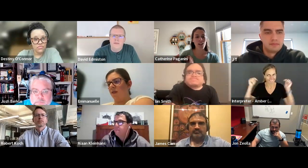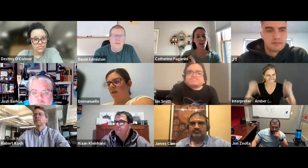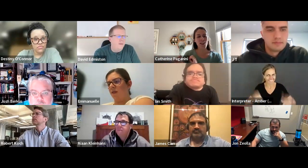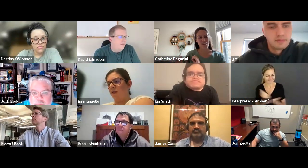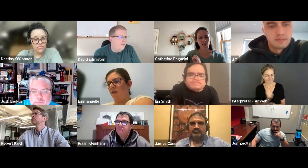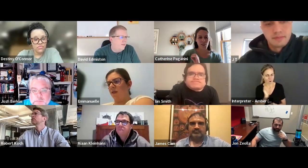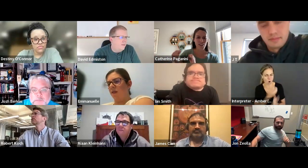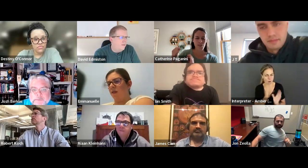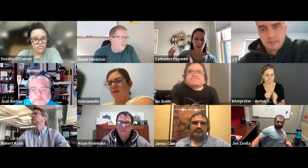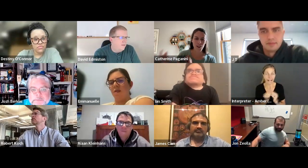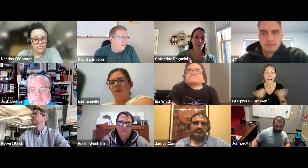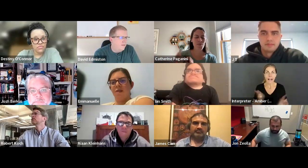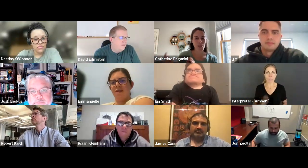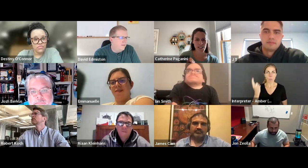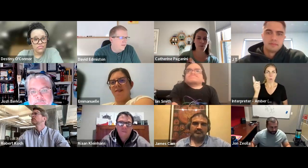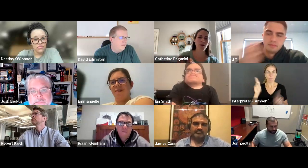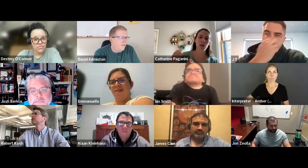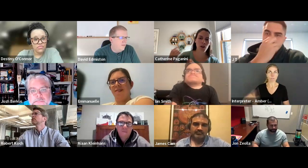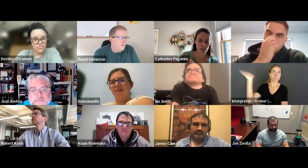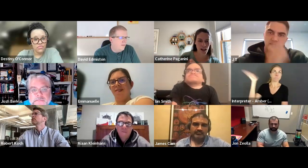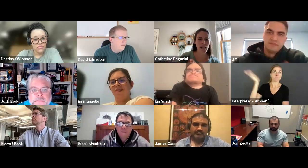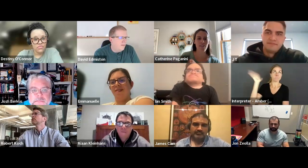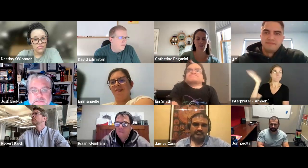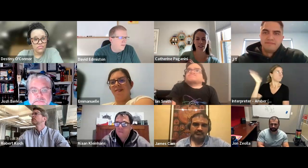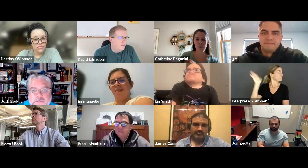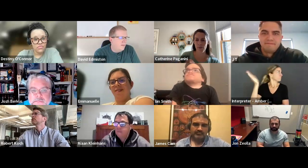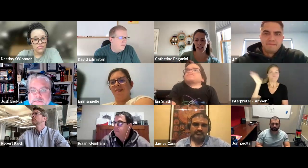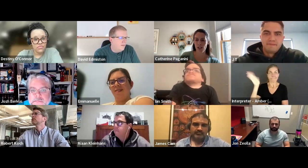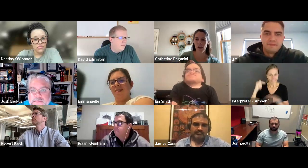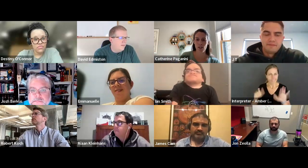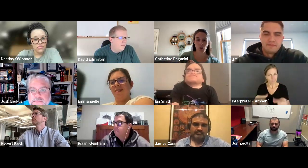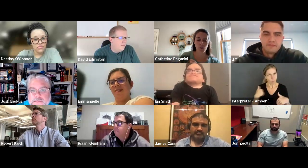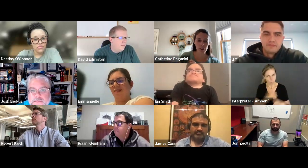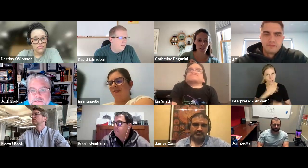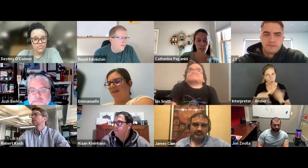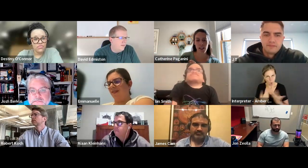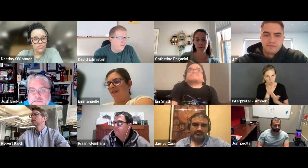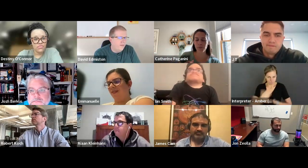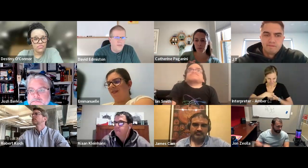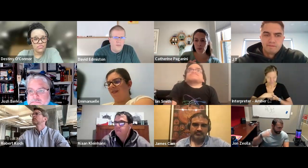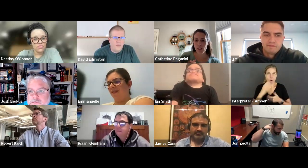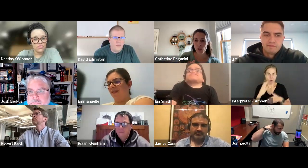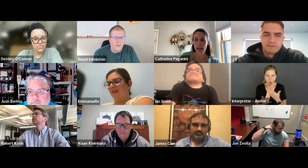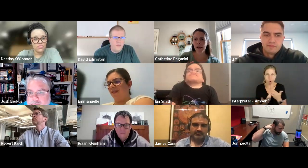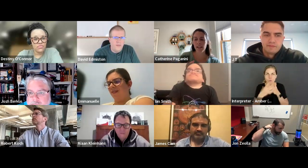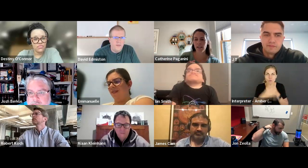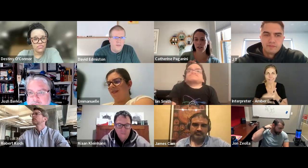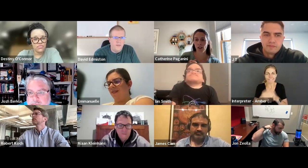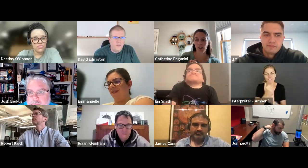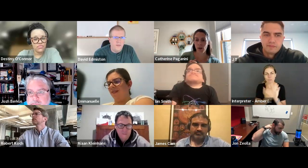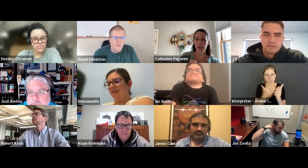be a monologue. So we all participate, we all drive the agenda. So feel free to